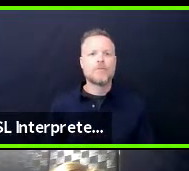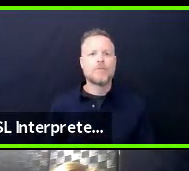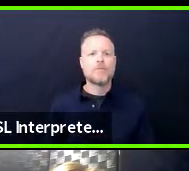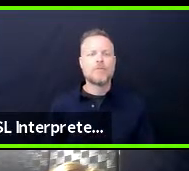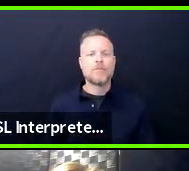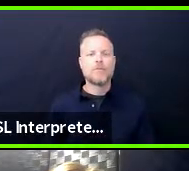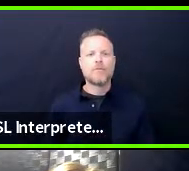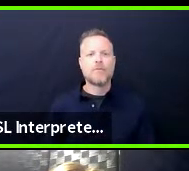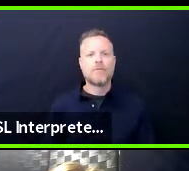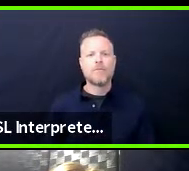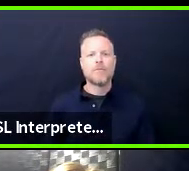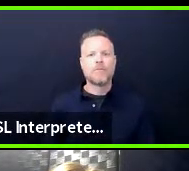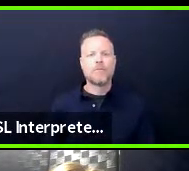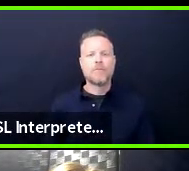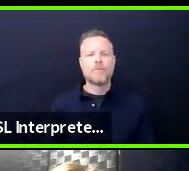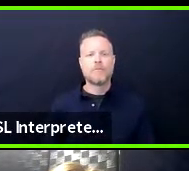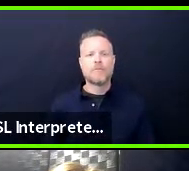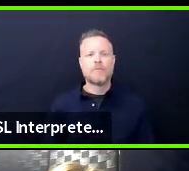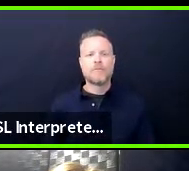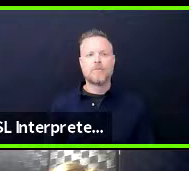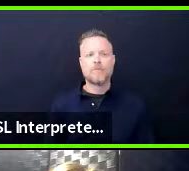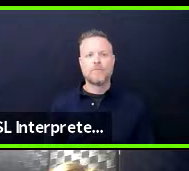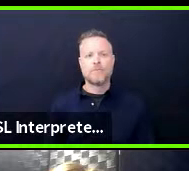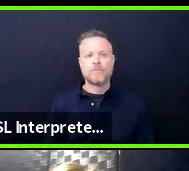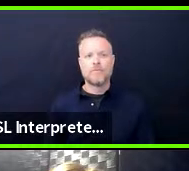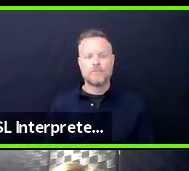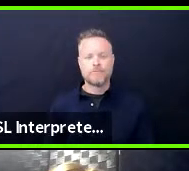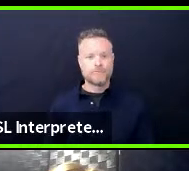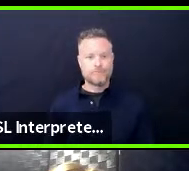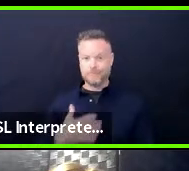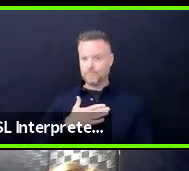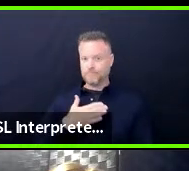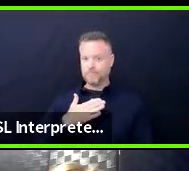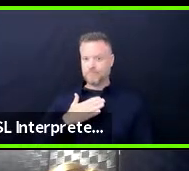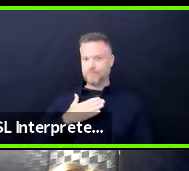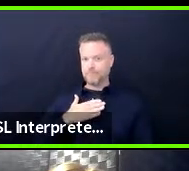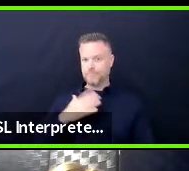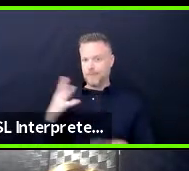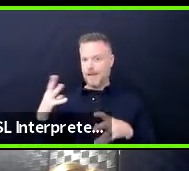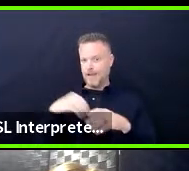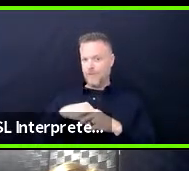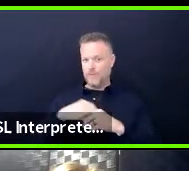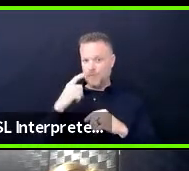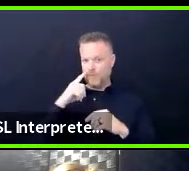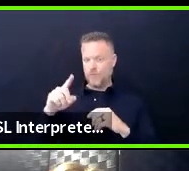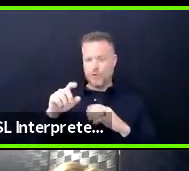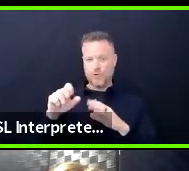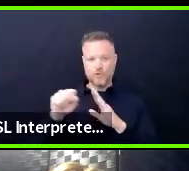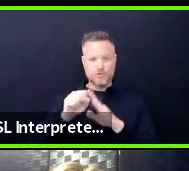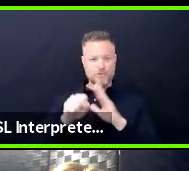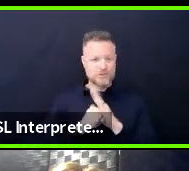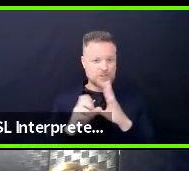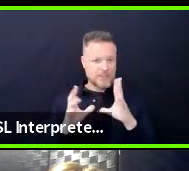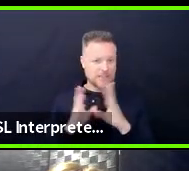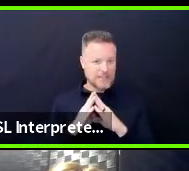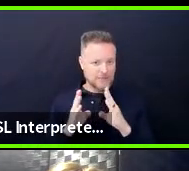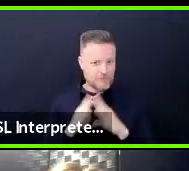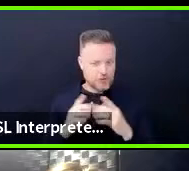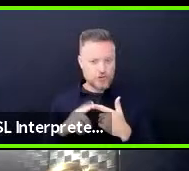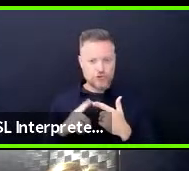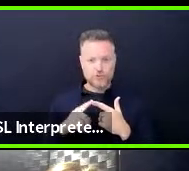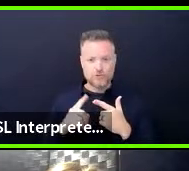Well, I guess I was, to some degree, my involvement with the state convention and the